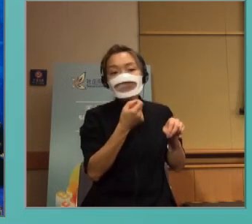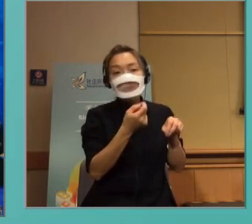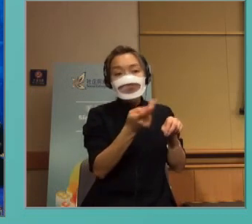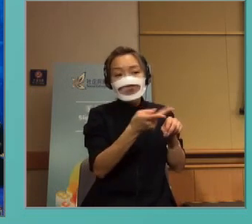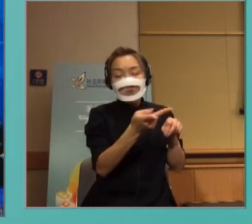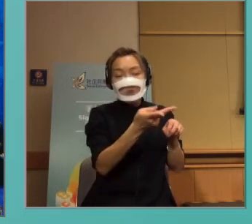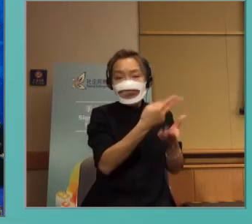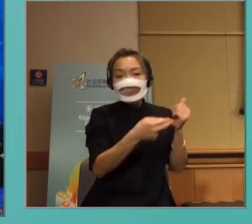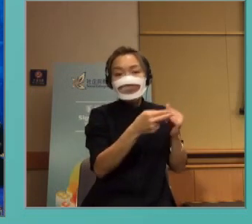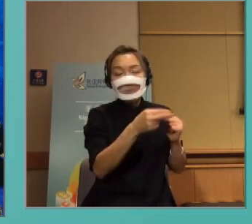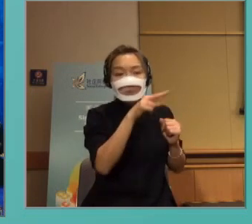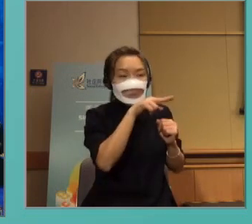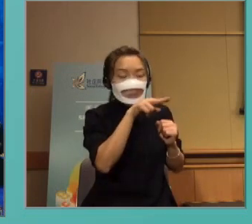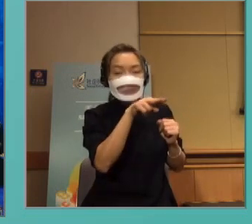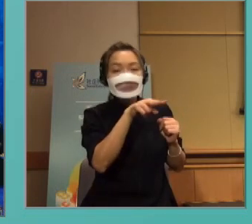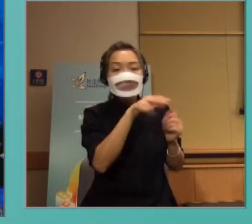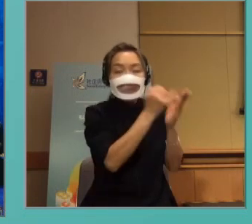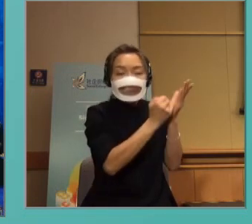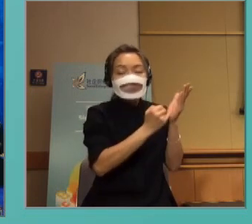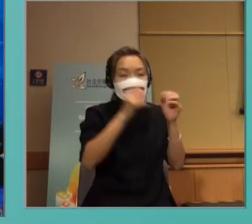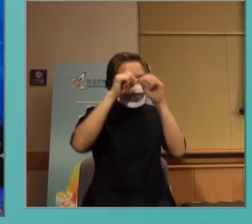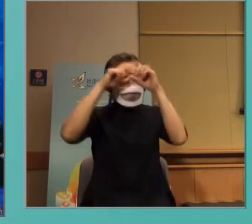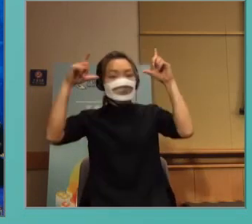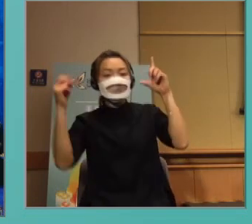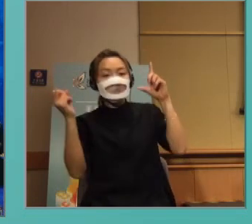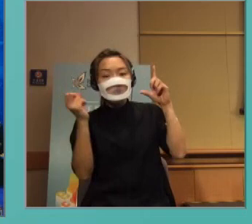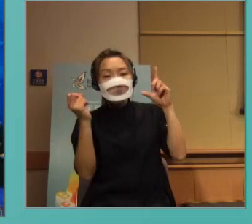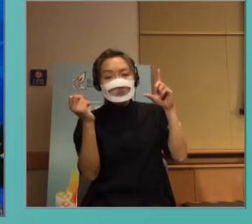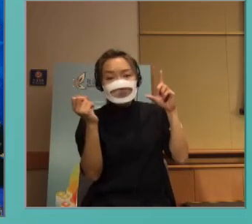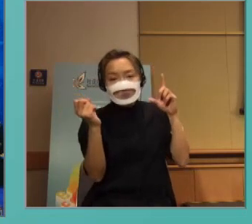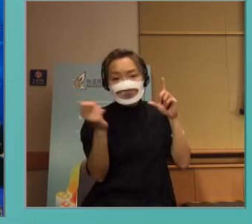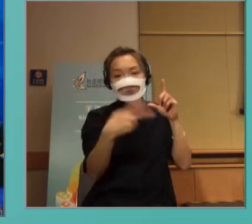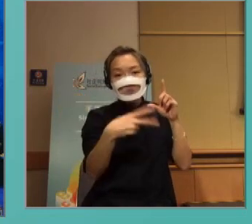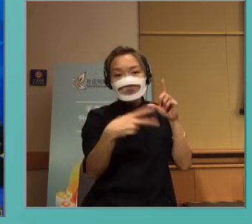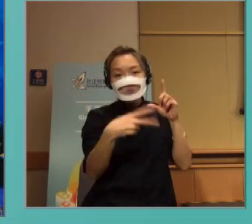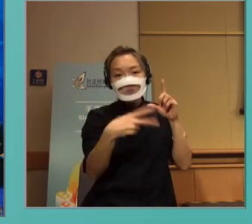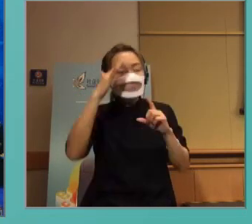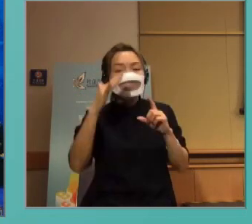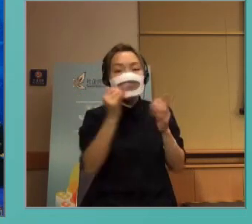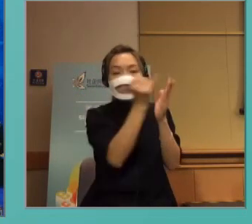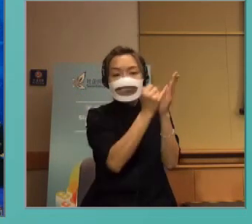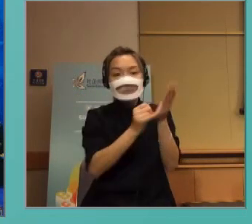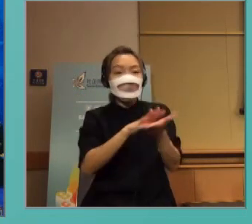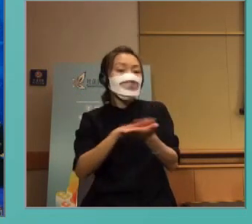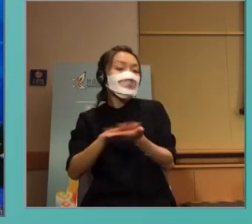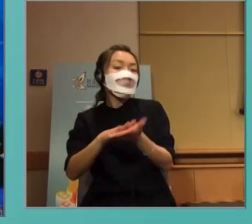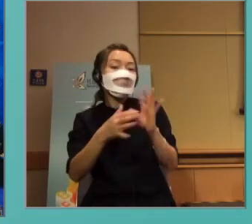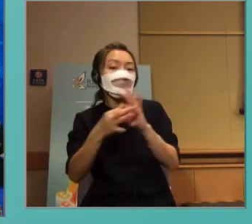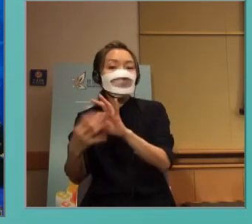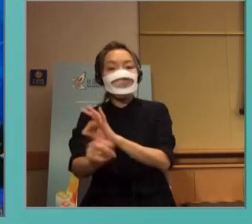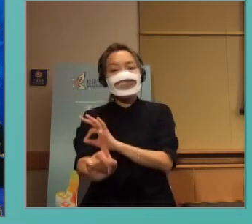the story. And also, I think this is kind of one of the new experience that what metaverse can do